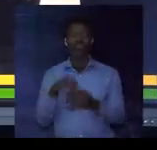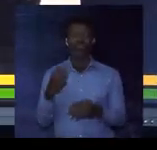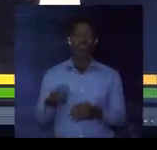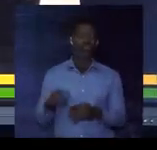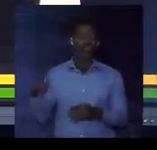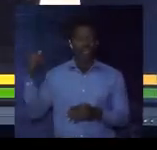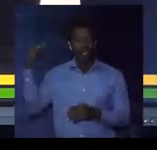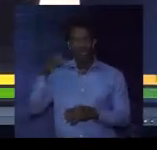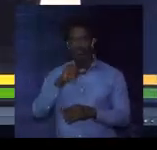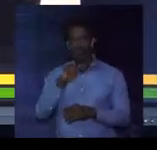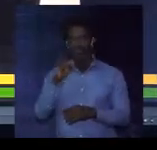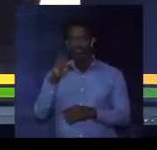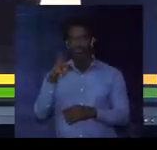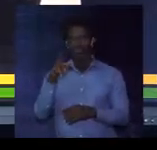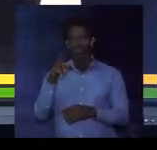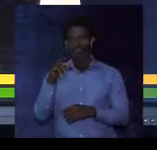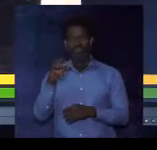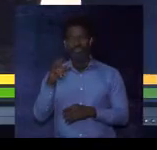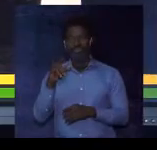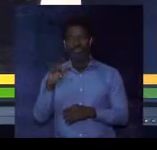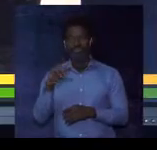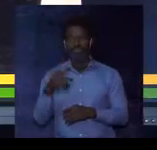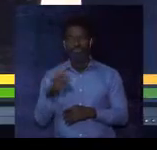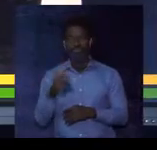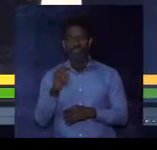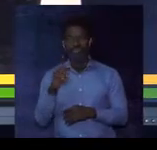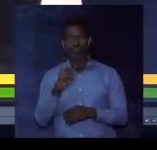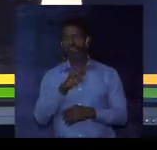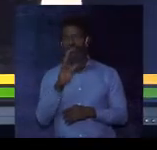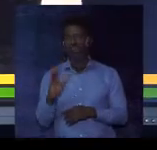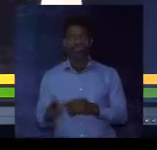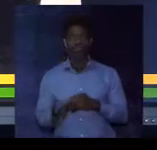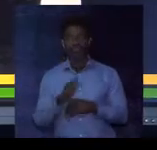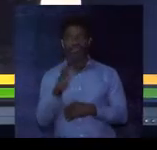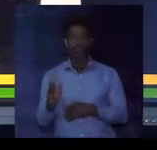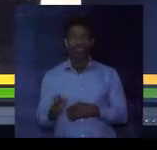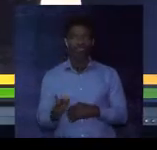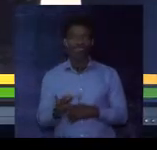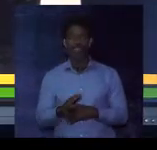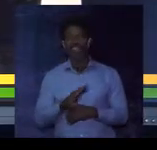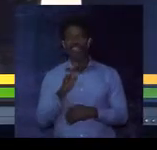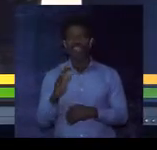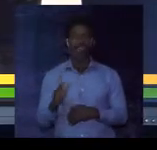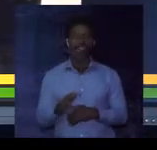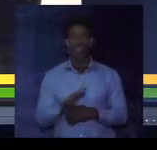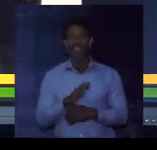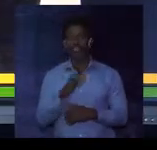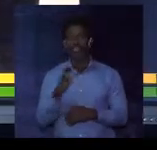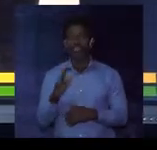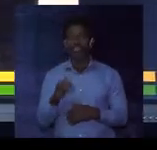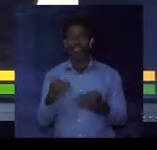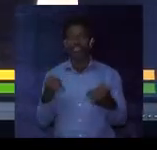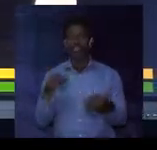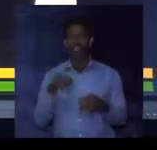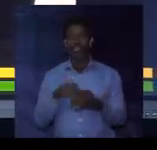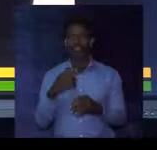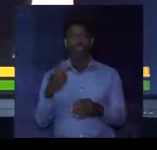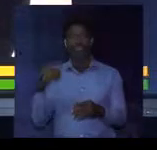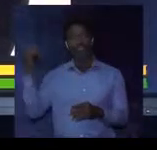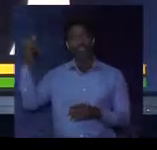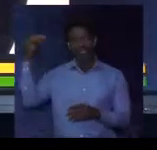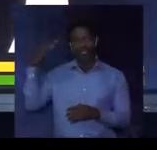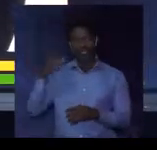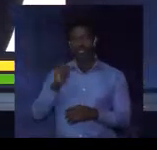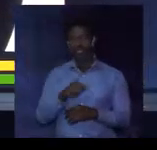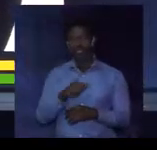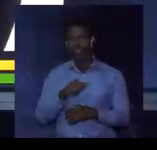play in the sun, a scorching one. Never, never, never, never, never